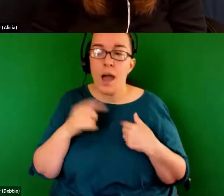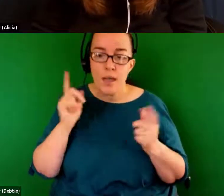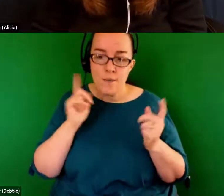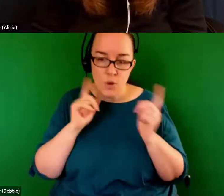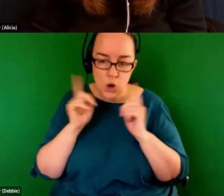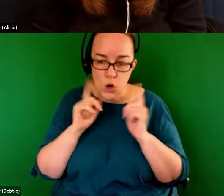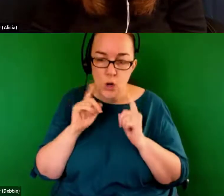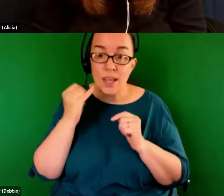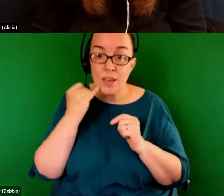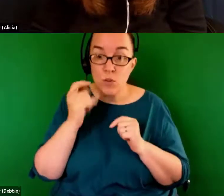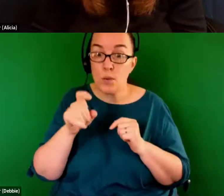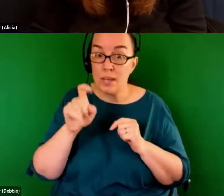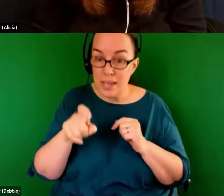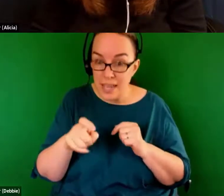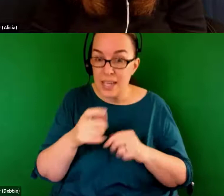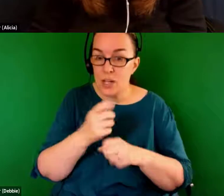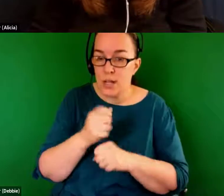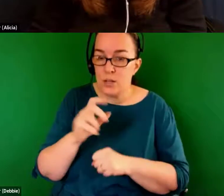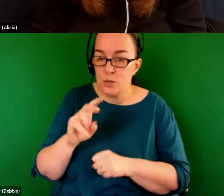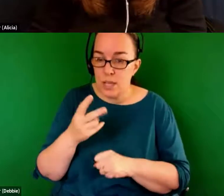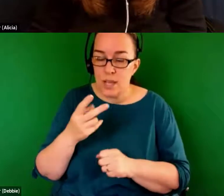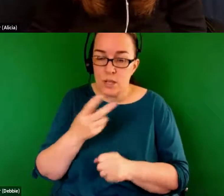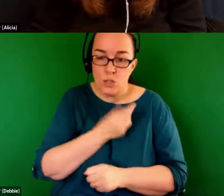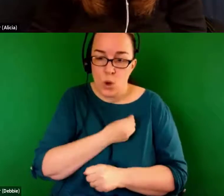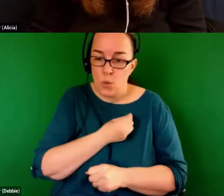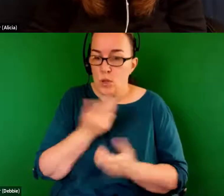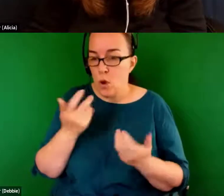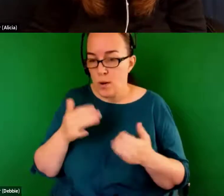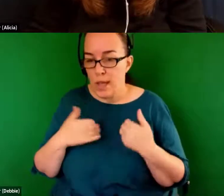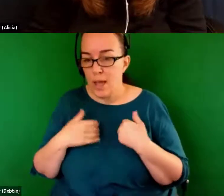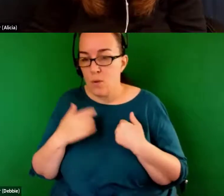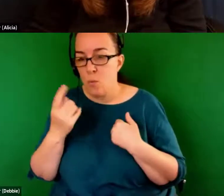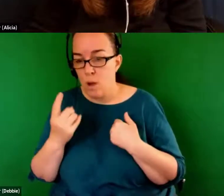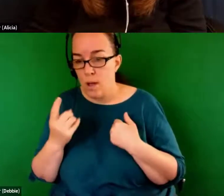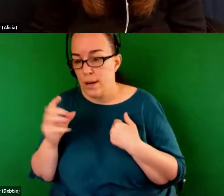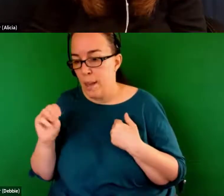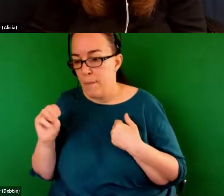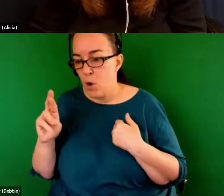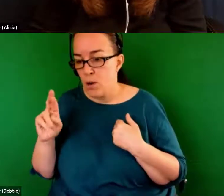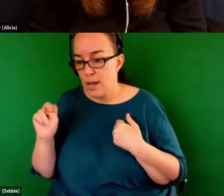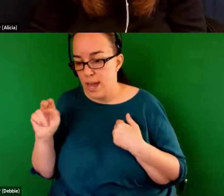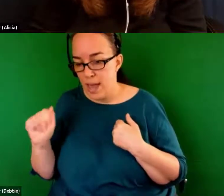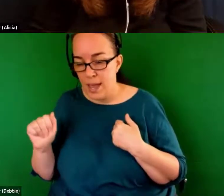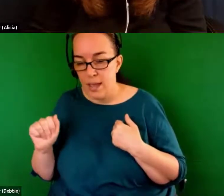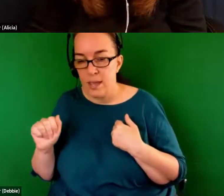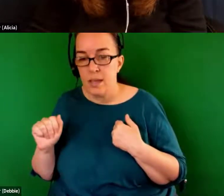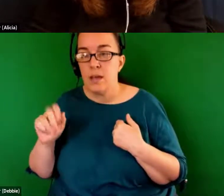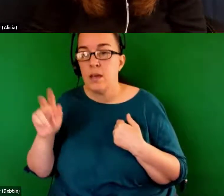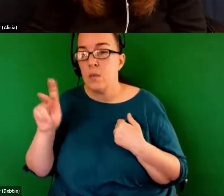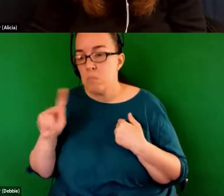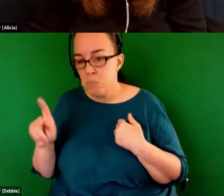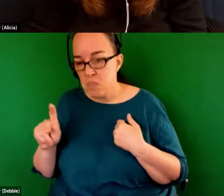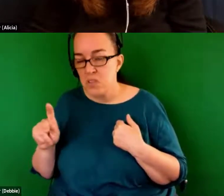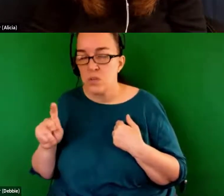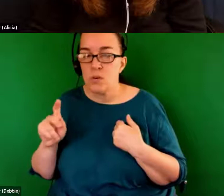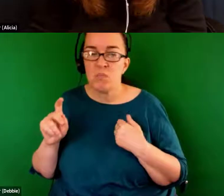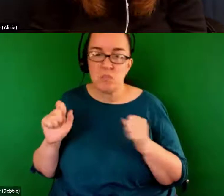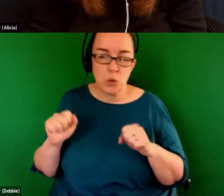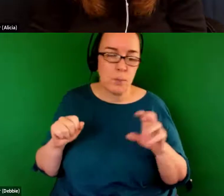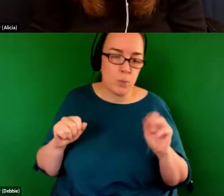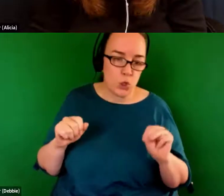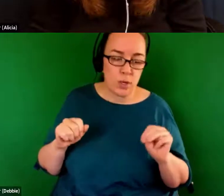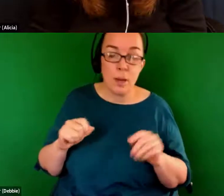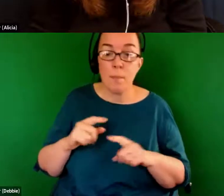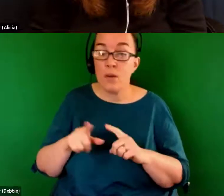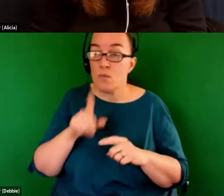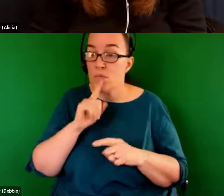you need to get your second dose and you've already had one mRNA, so you've had Pfizer and Moderna, you can't get the other. What's really interesting to come out